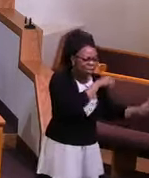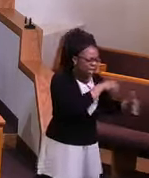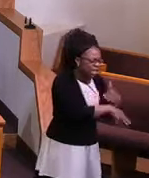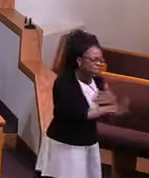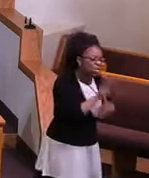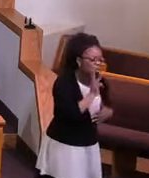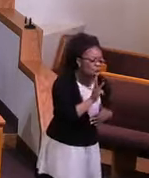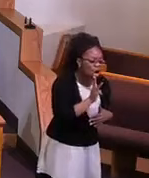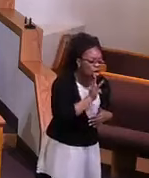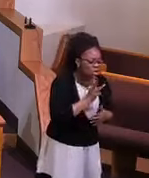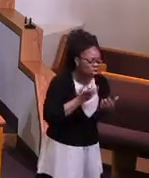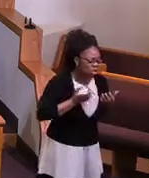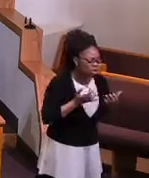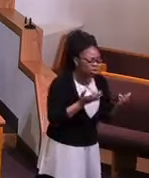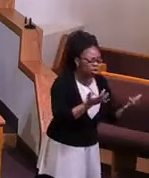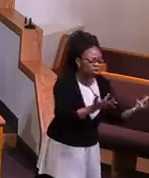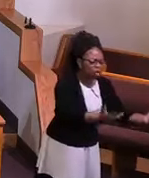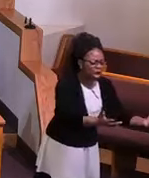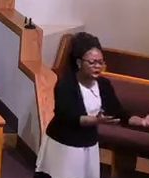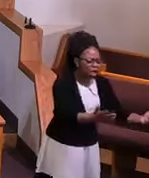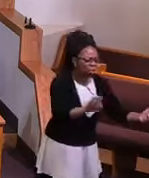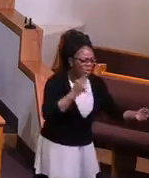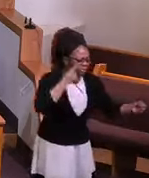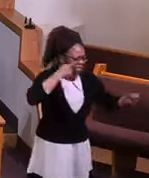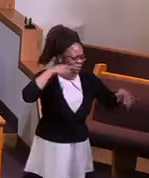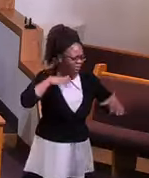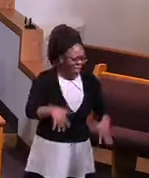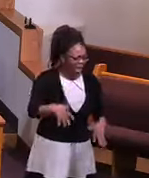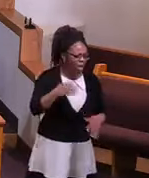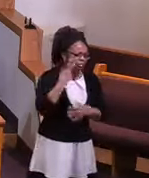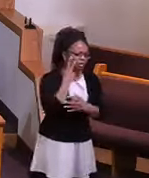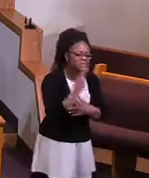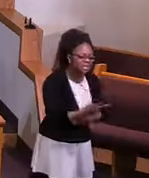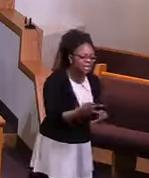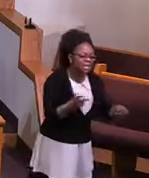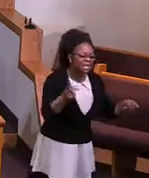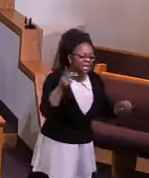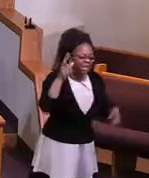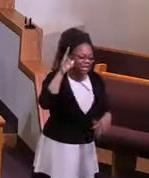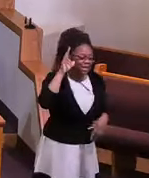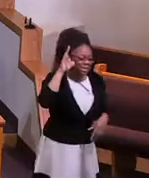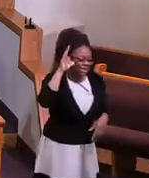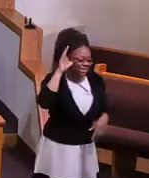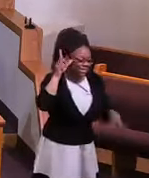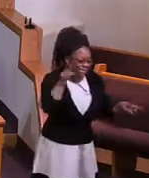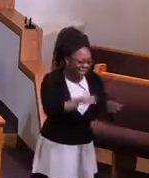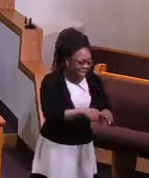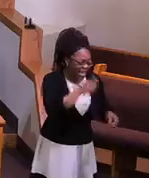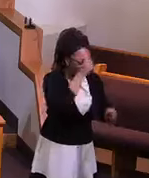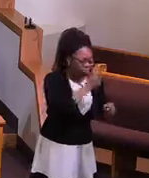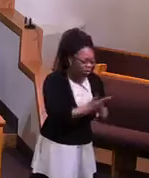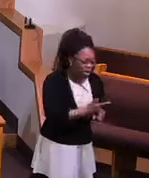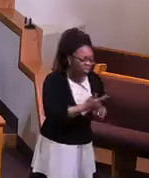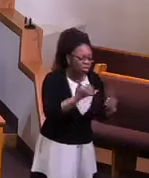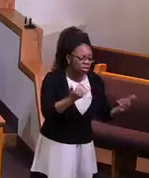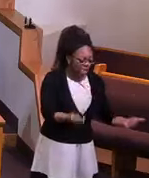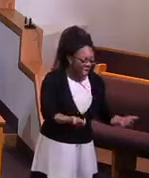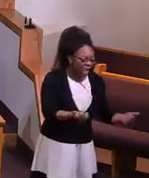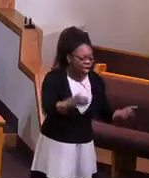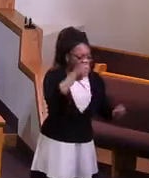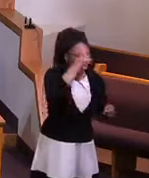water, the crowd was astounded to see this same out-of-control disturbed brother. Now he's